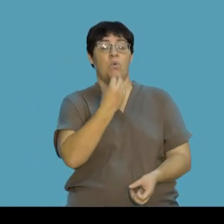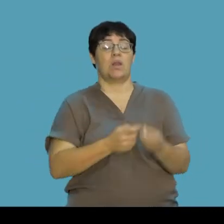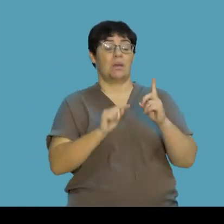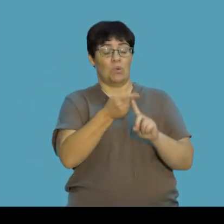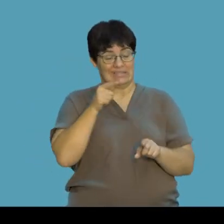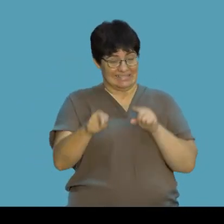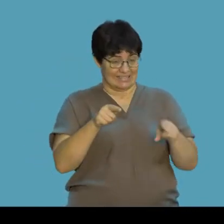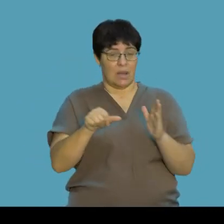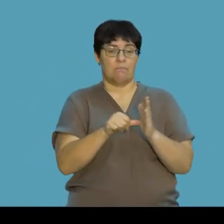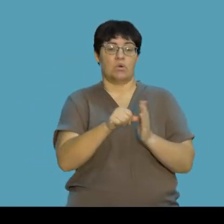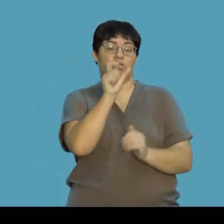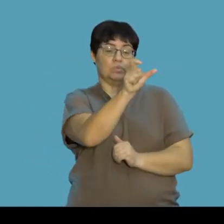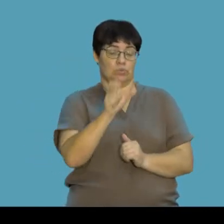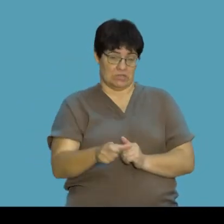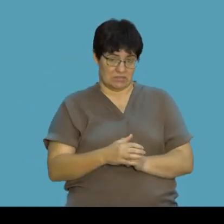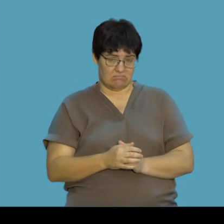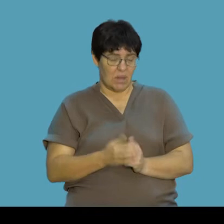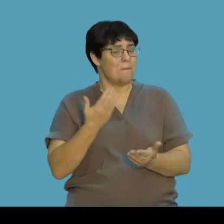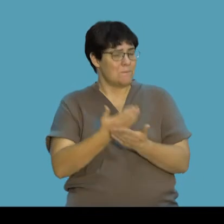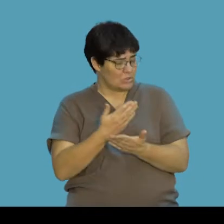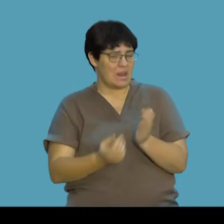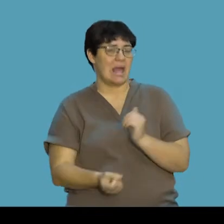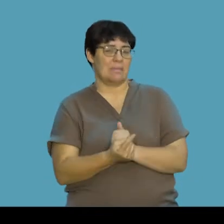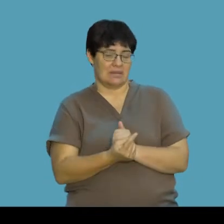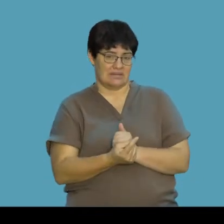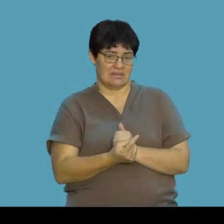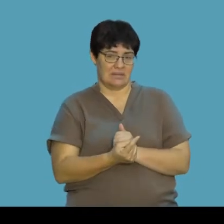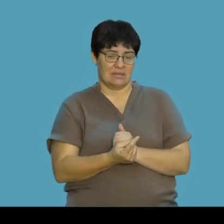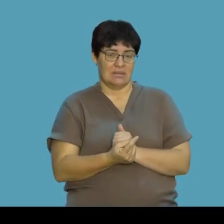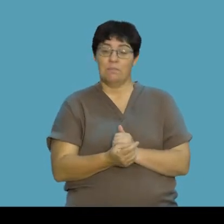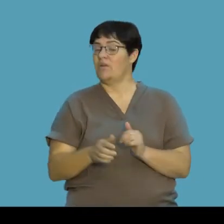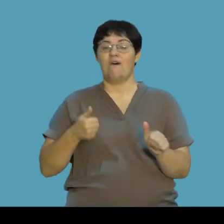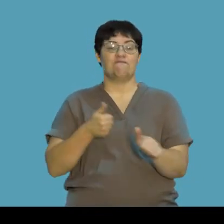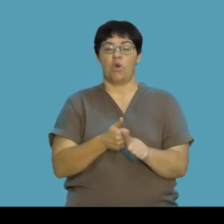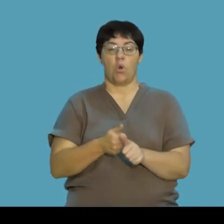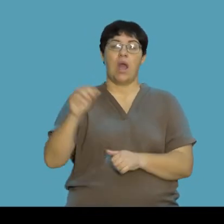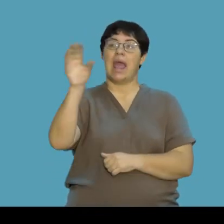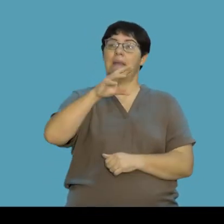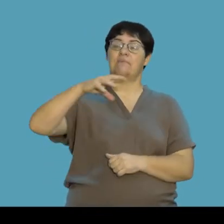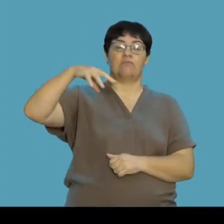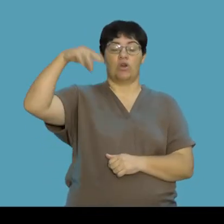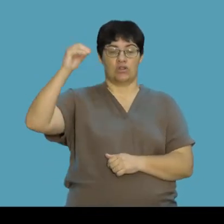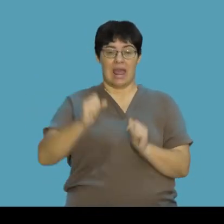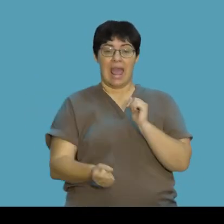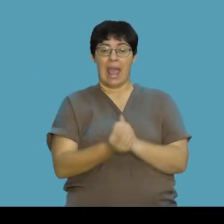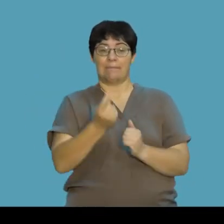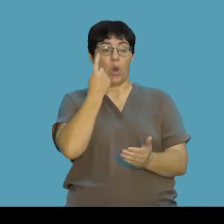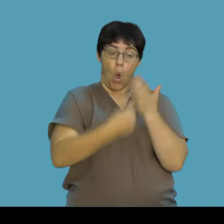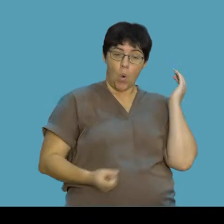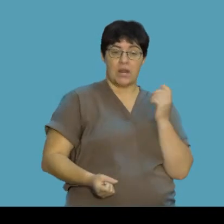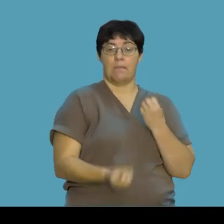point. This is a possibility. It does not follow that evaporation of a substance occurs